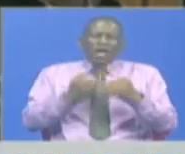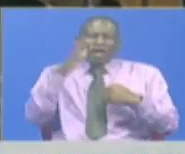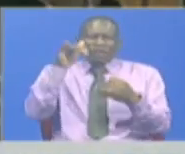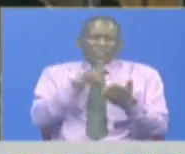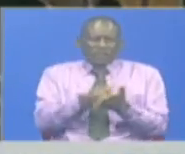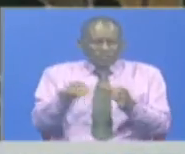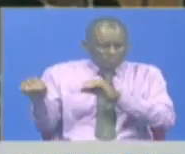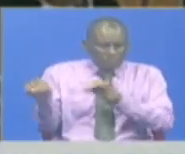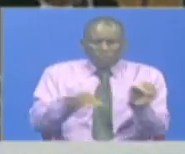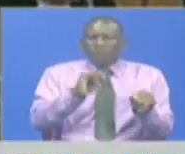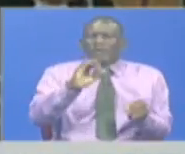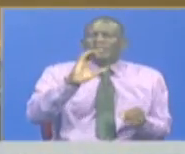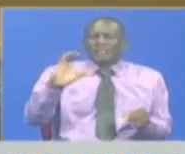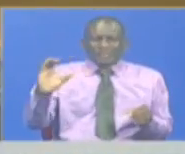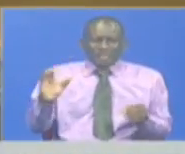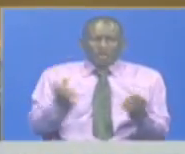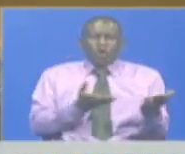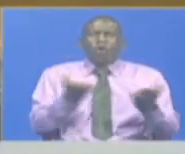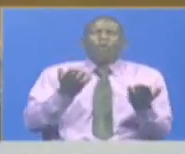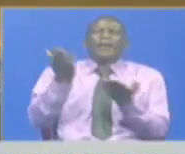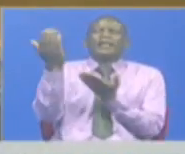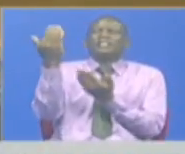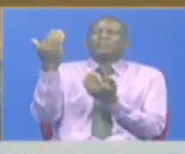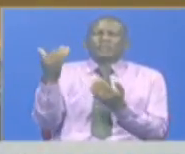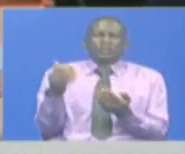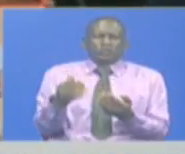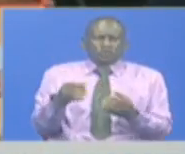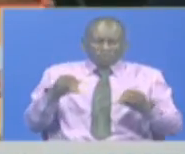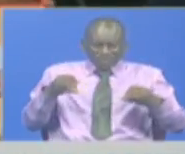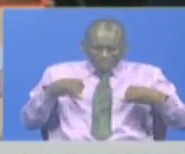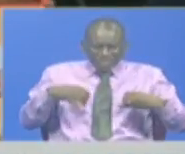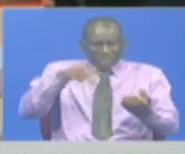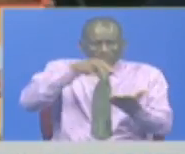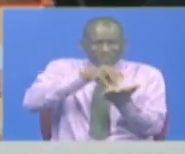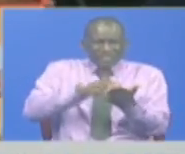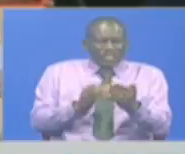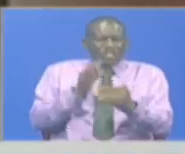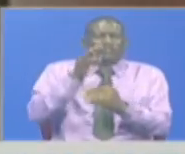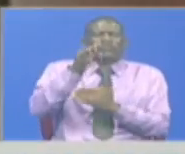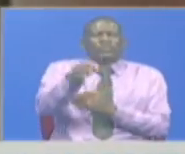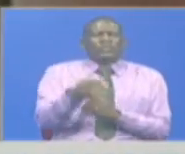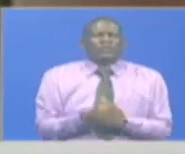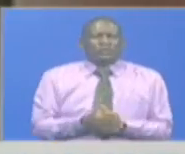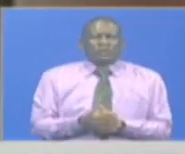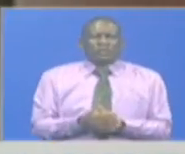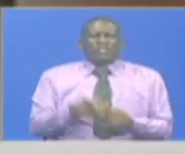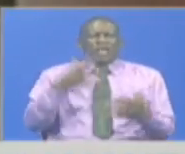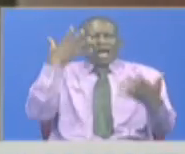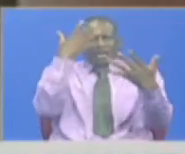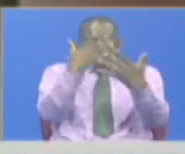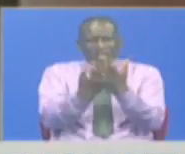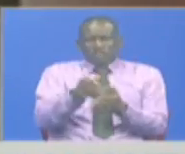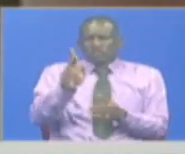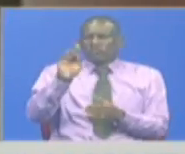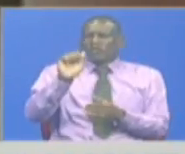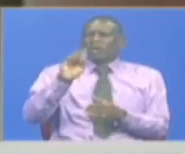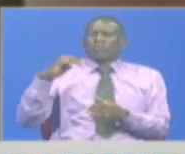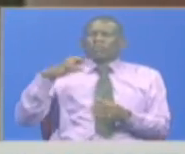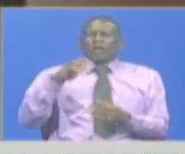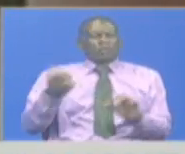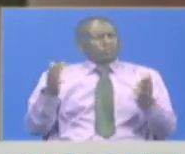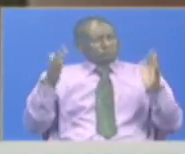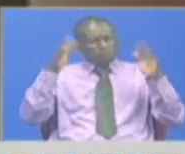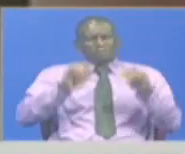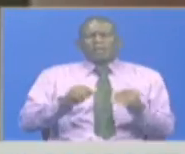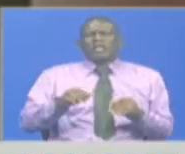Court in The Hague, where he is expected to stand trial in the coming days. His arrest has been welcomed by Rwanda's National